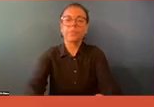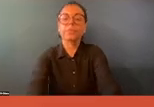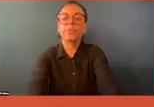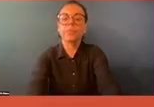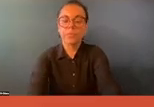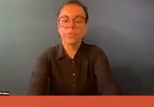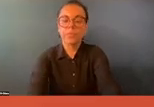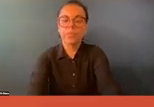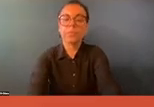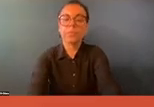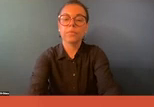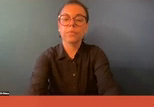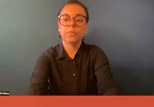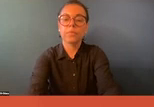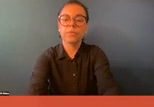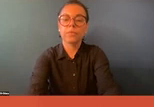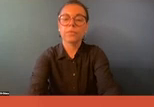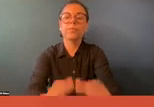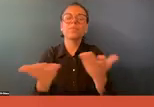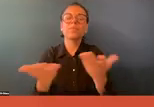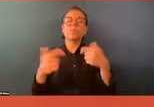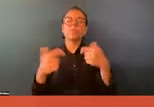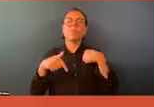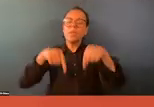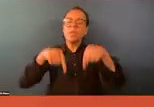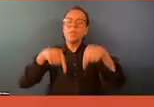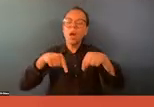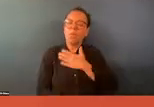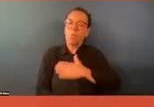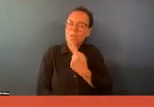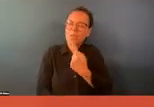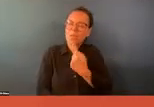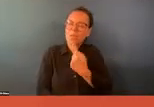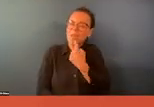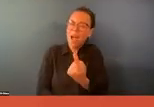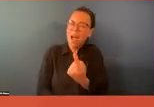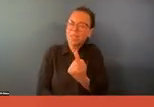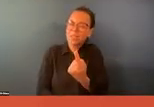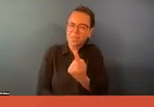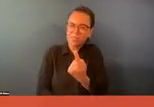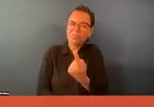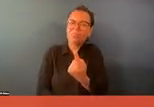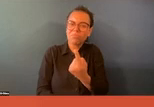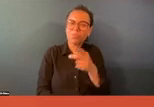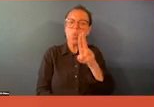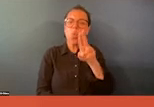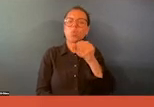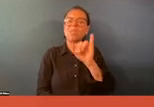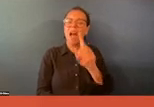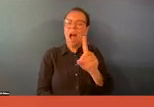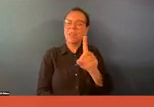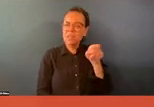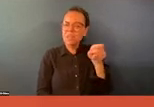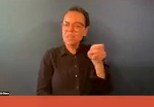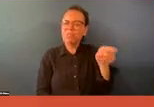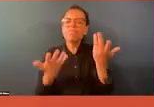Now I would say and present what how the USAID Healthy Mother, Healthy Baby activity